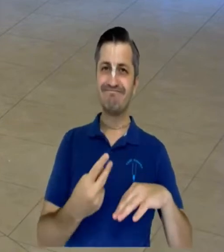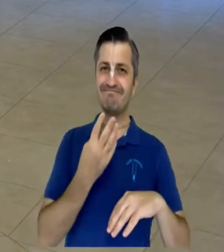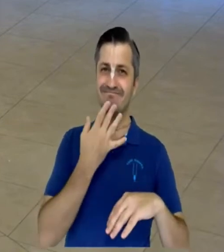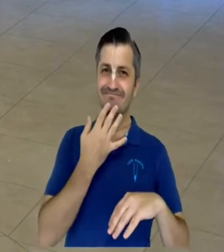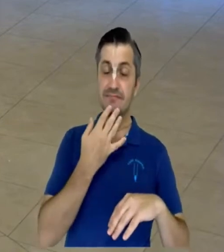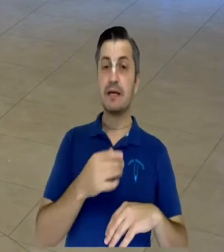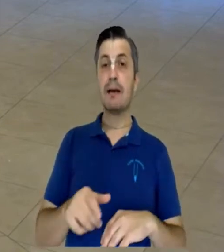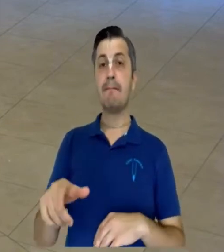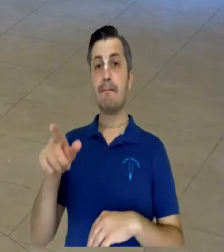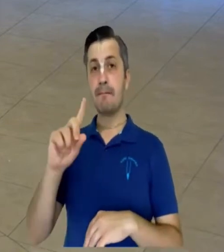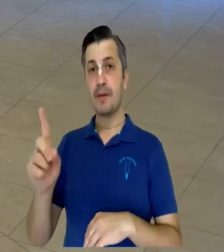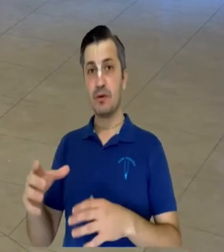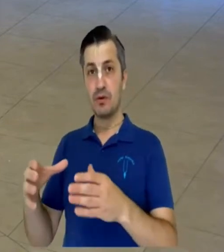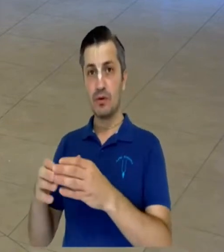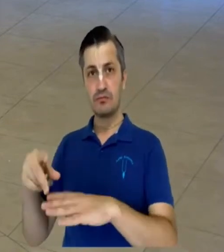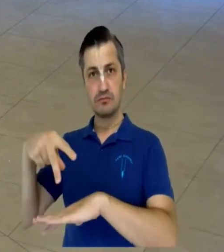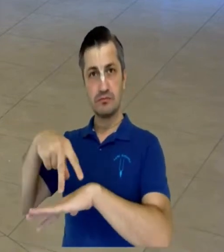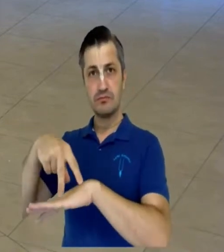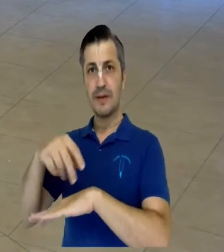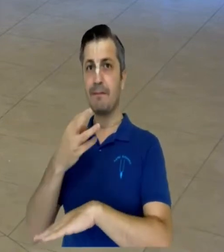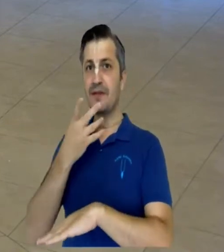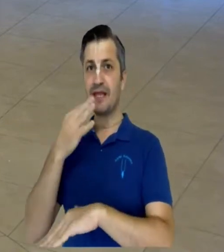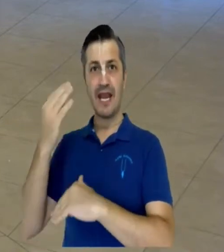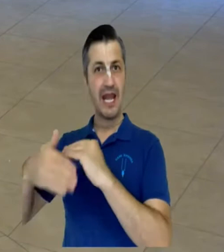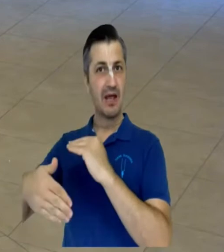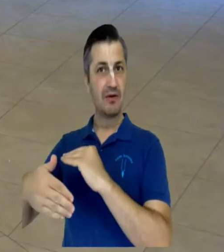kutasto kshara uchyate. That